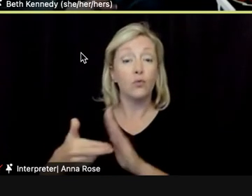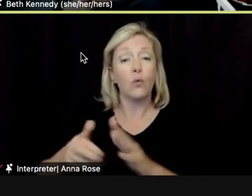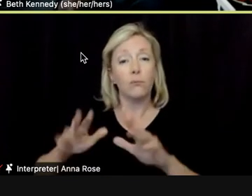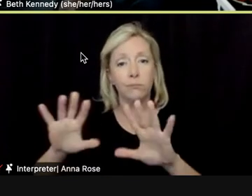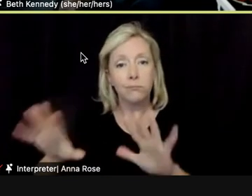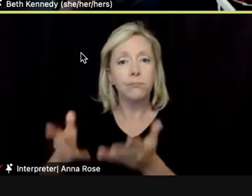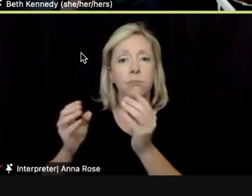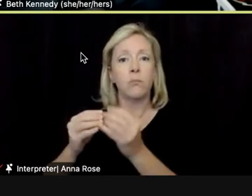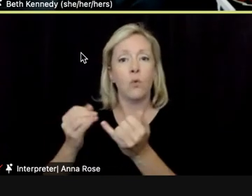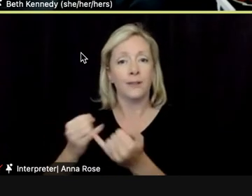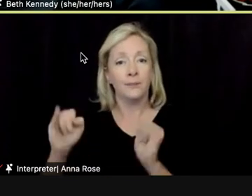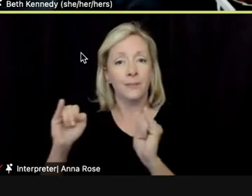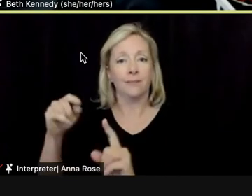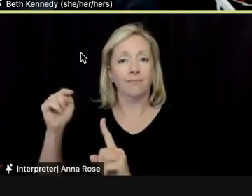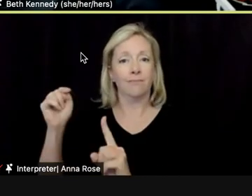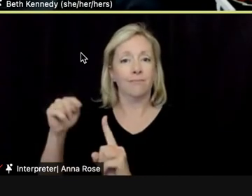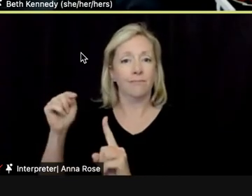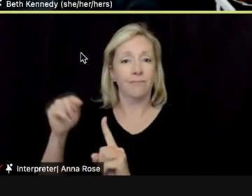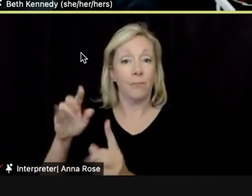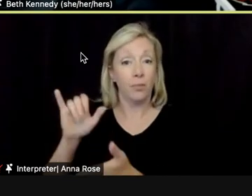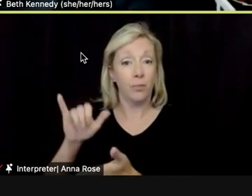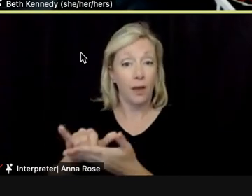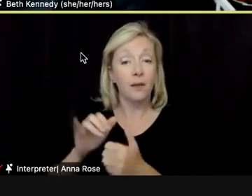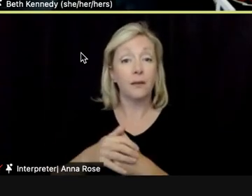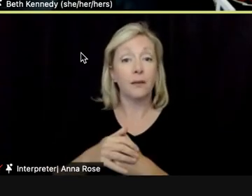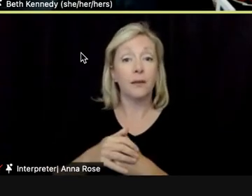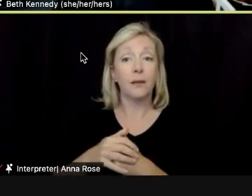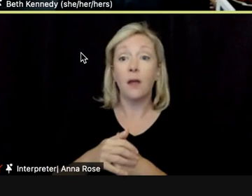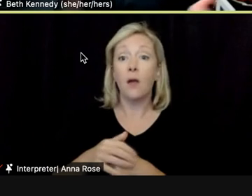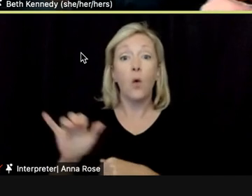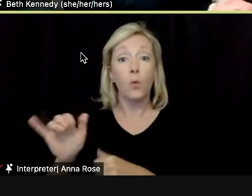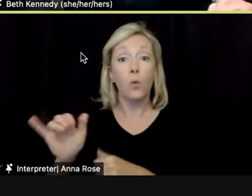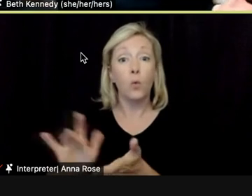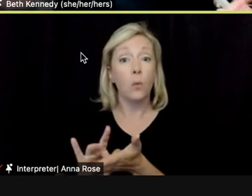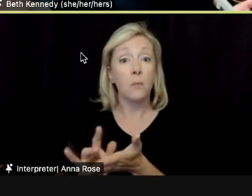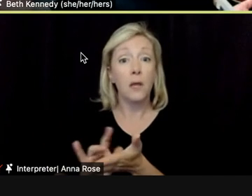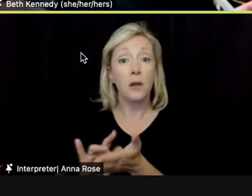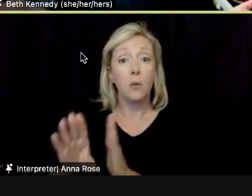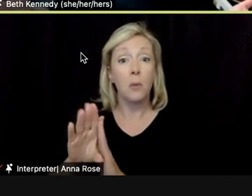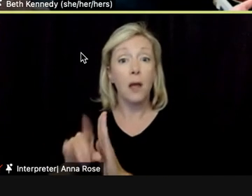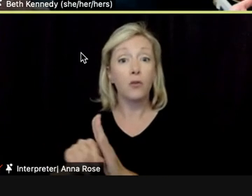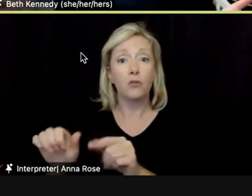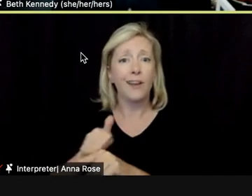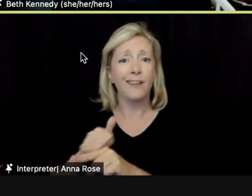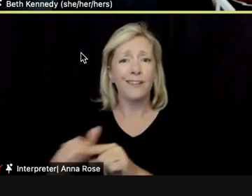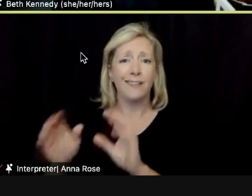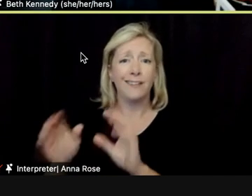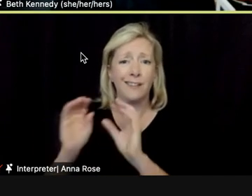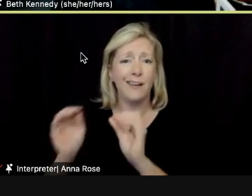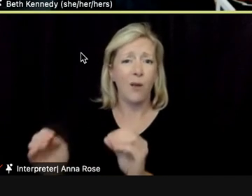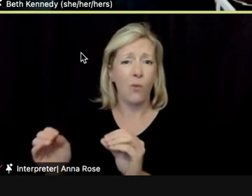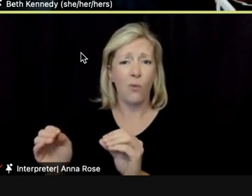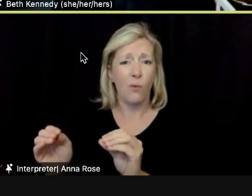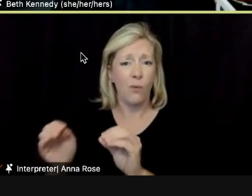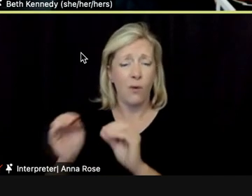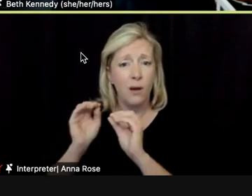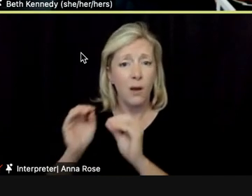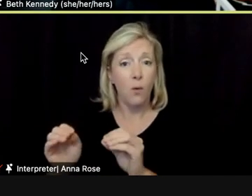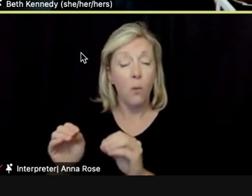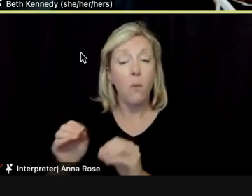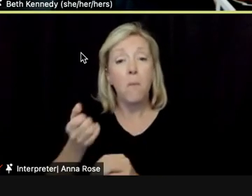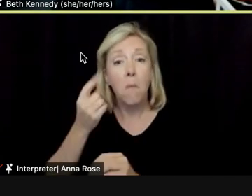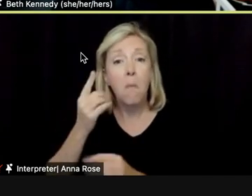do for themselves. And they have no medical training. An intervener has no medical training. Some